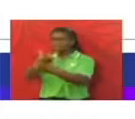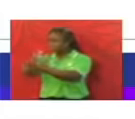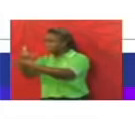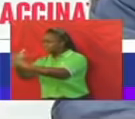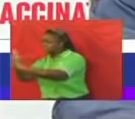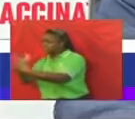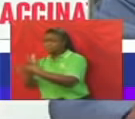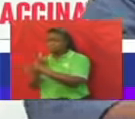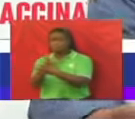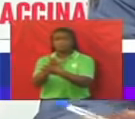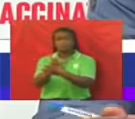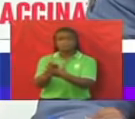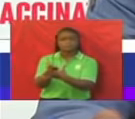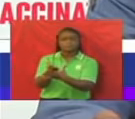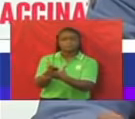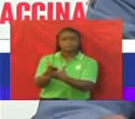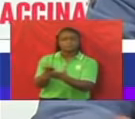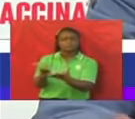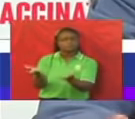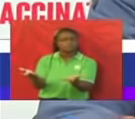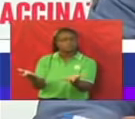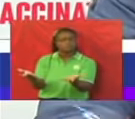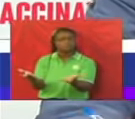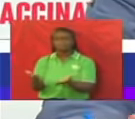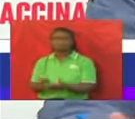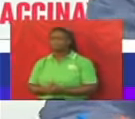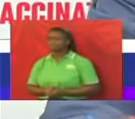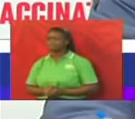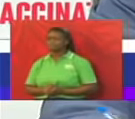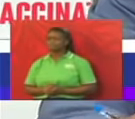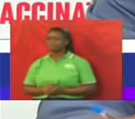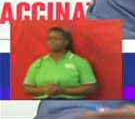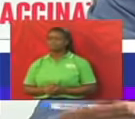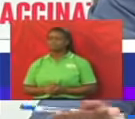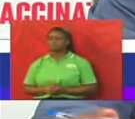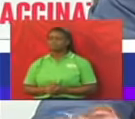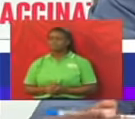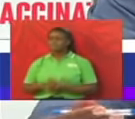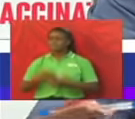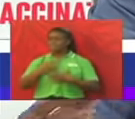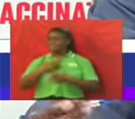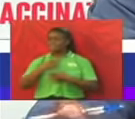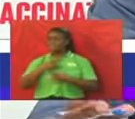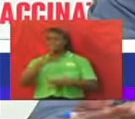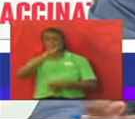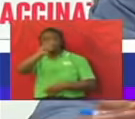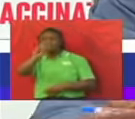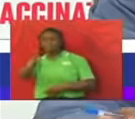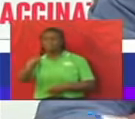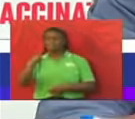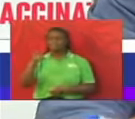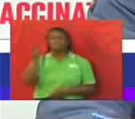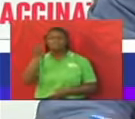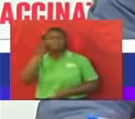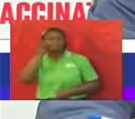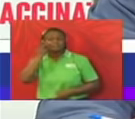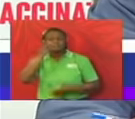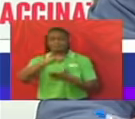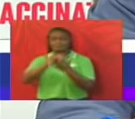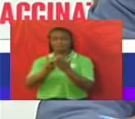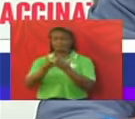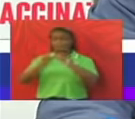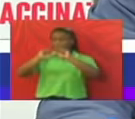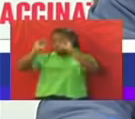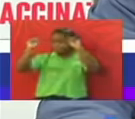Okay, thank you for the question. Quite an interesting one. Now, what you would note is that those various systems are really those that are associated